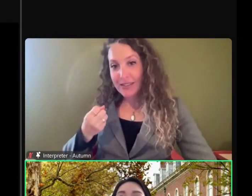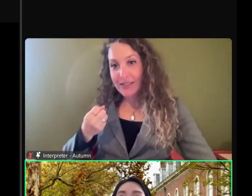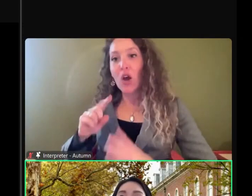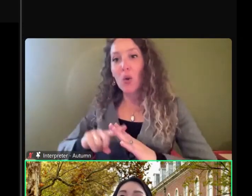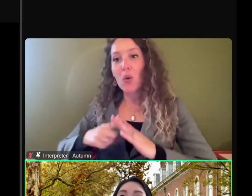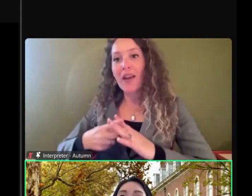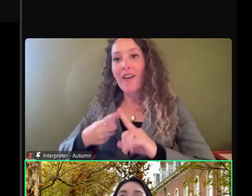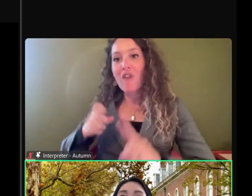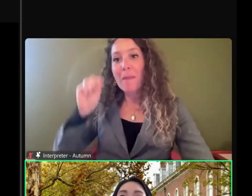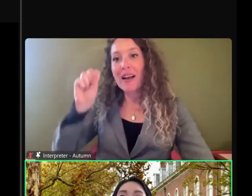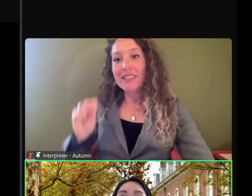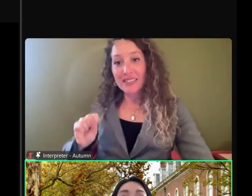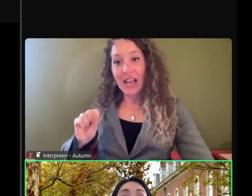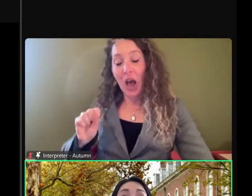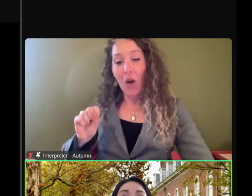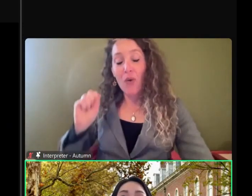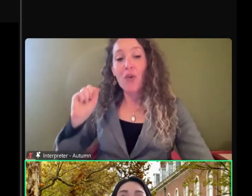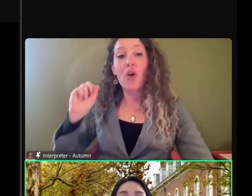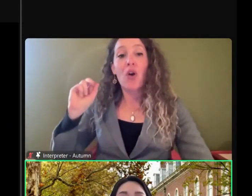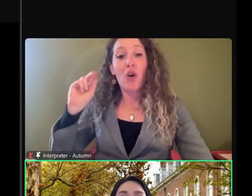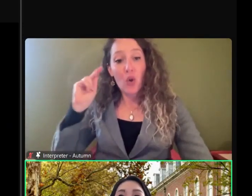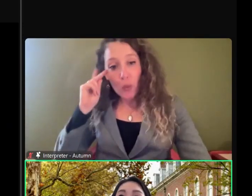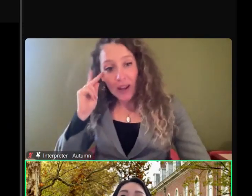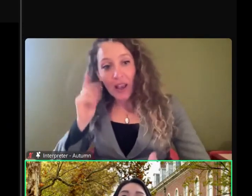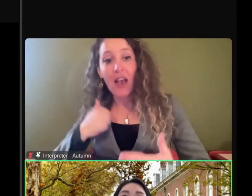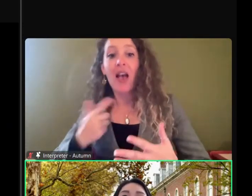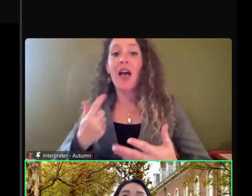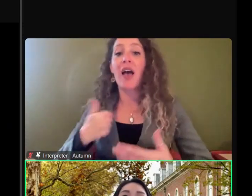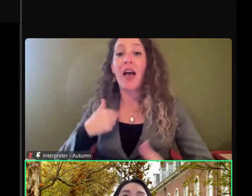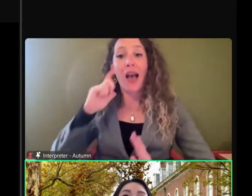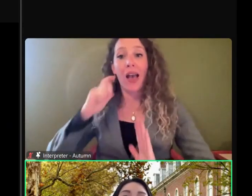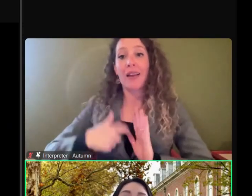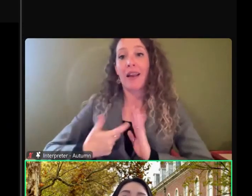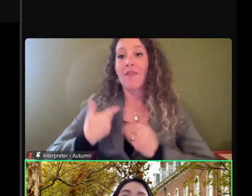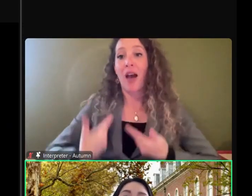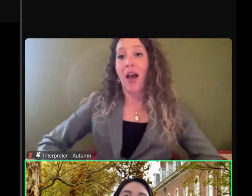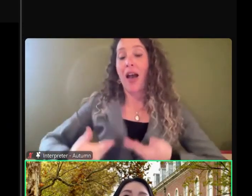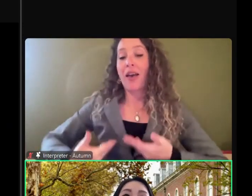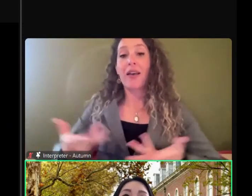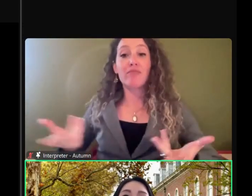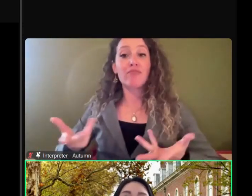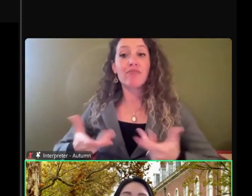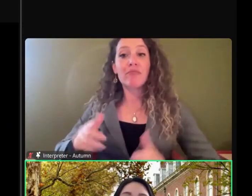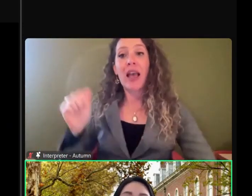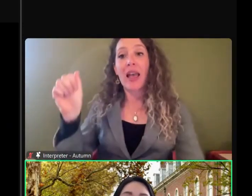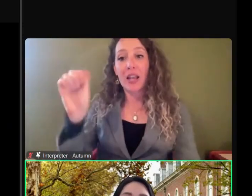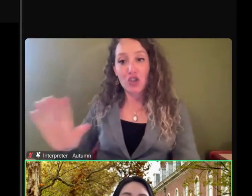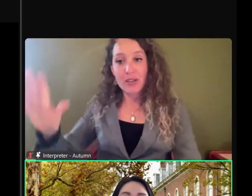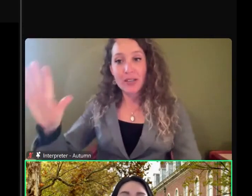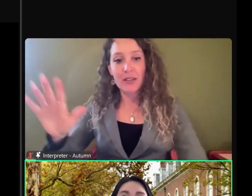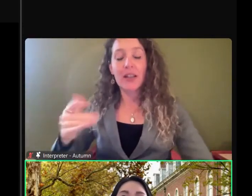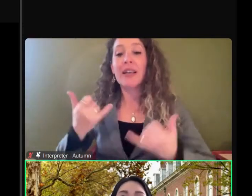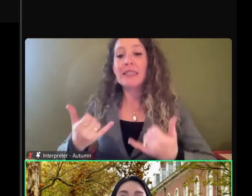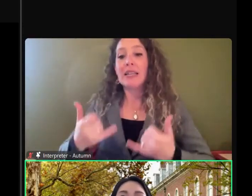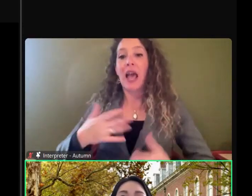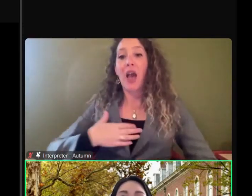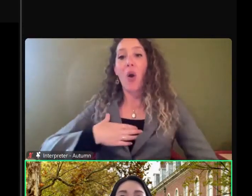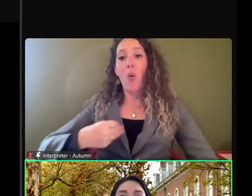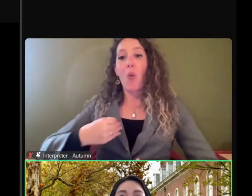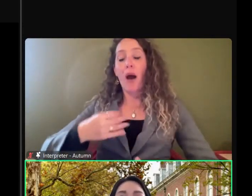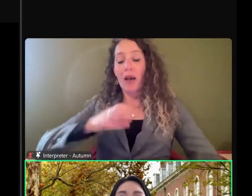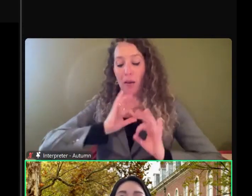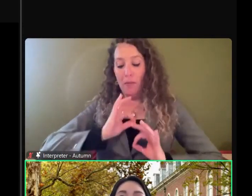Korea. I identify as Asian, and today I'm wearing a white button-down shirt,